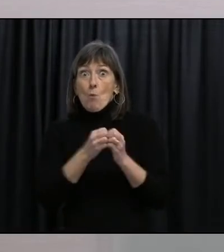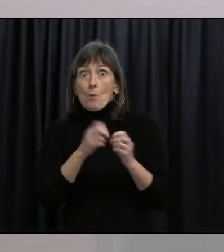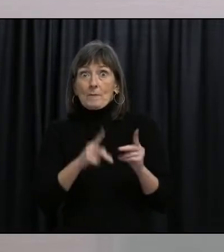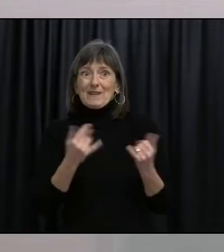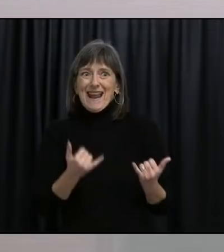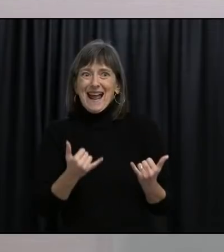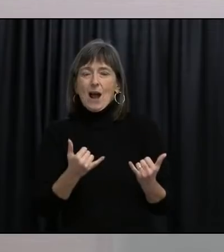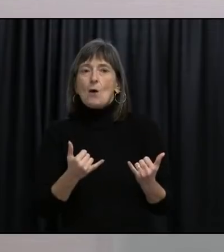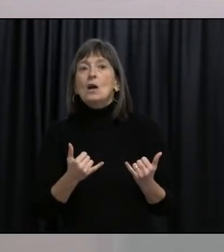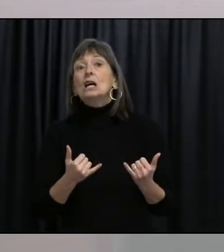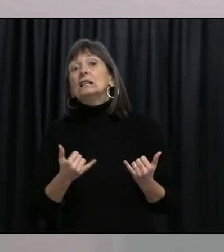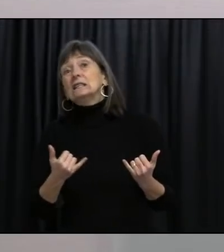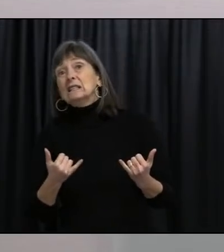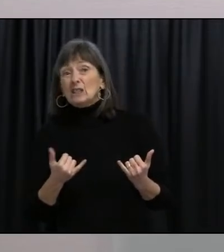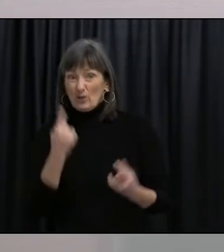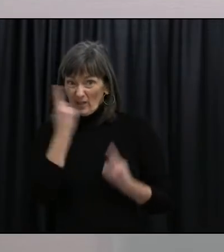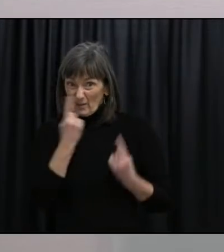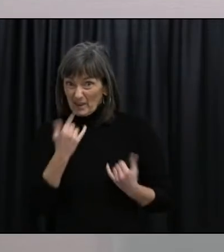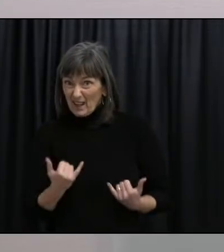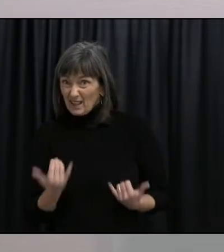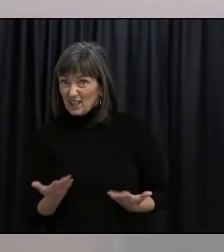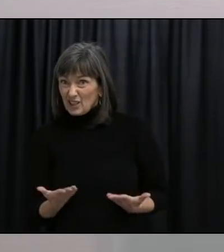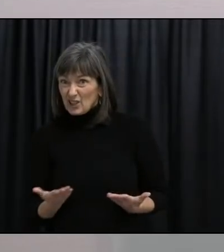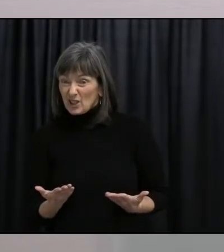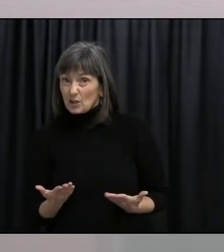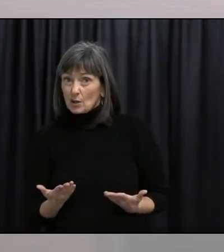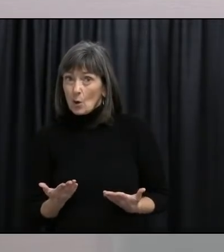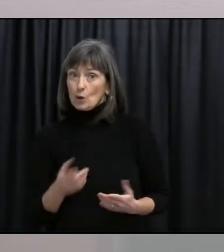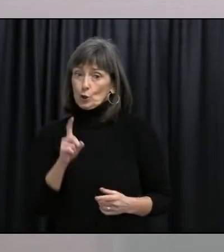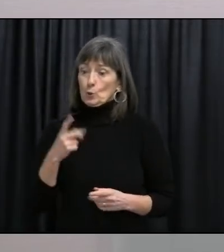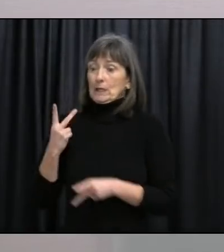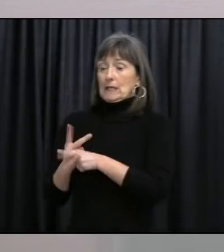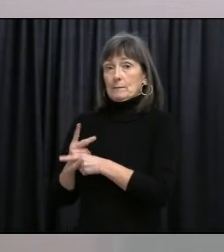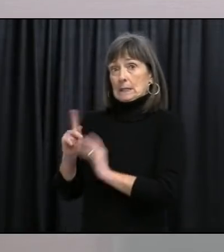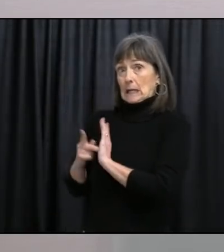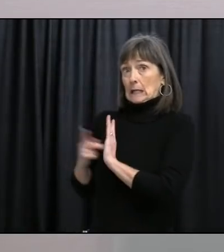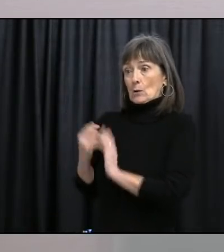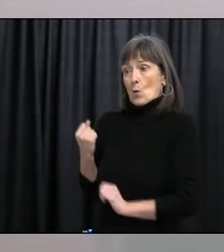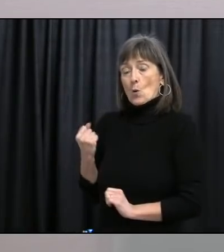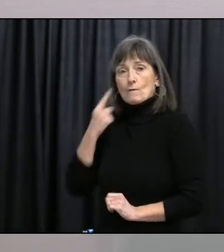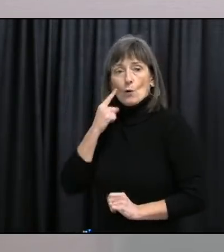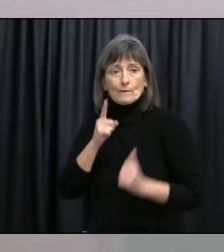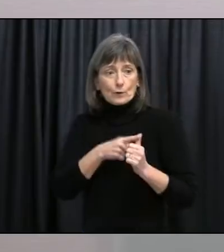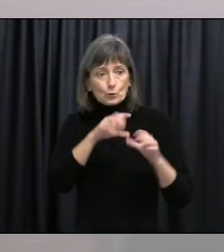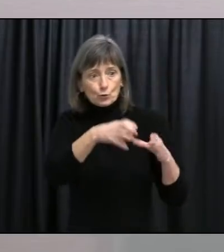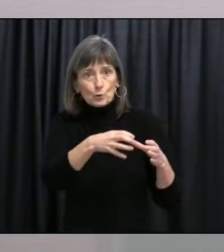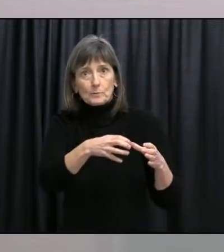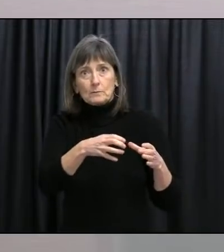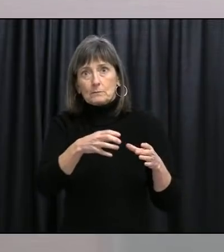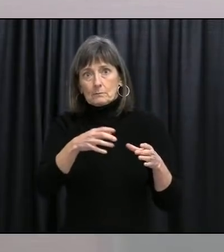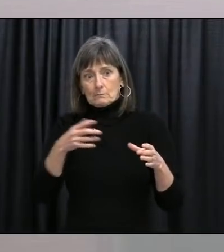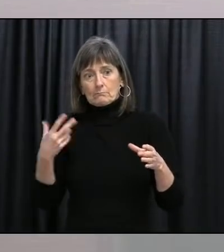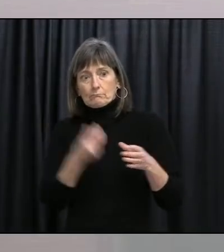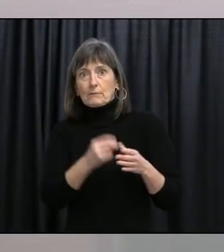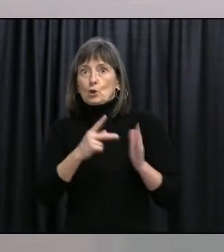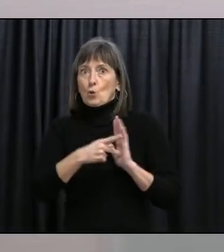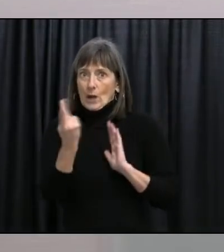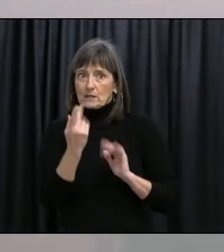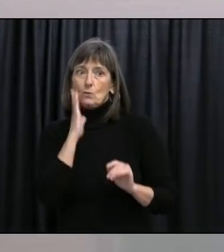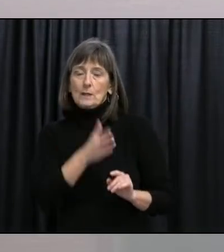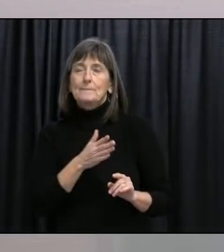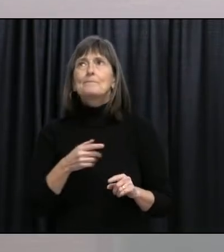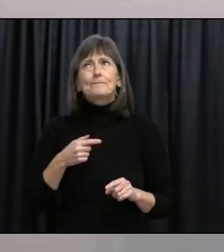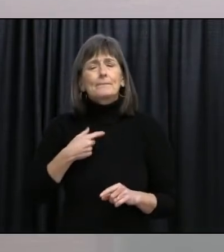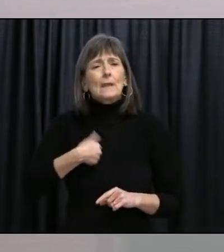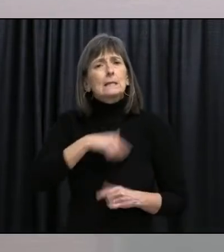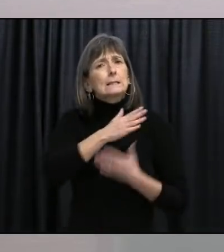coverage. Is that under consideration here? And if not, why not? So certainly that has been